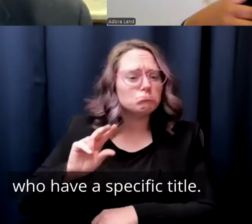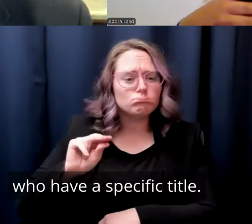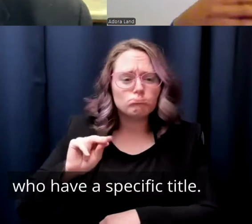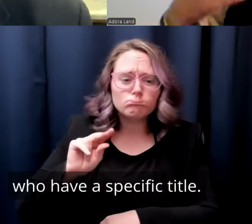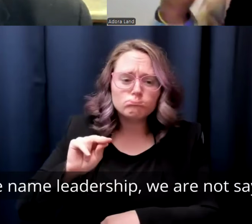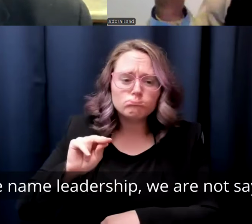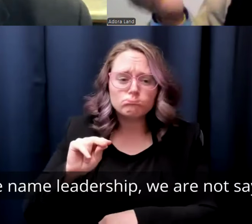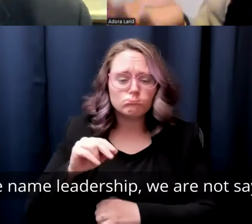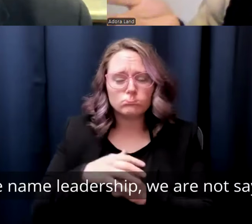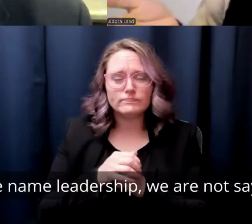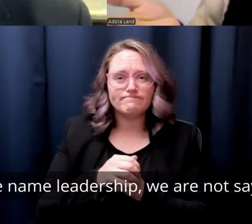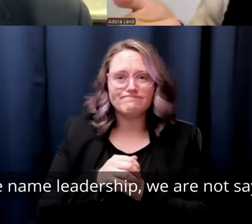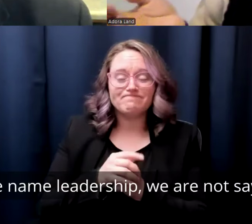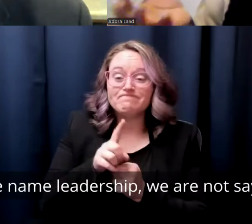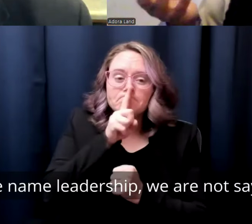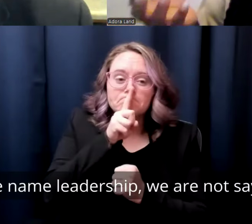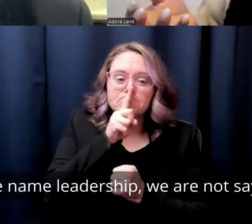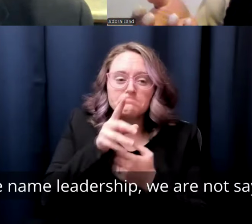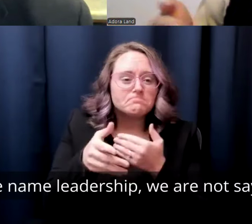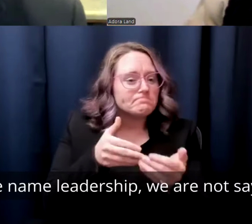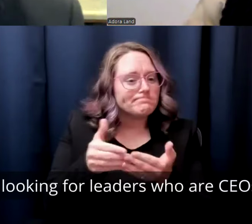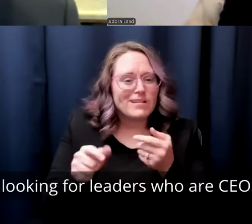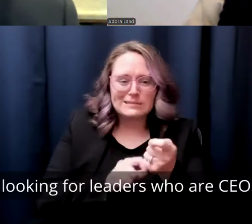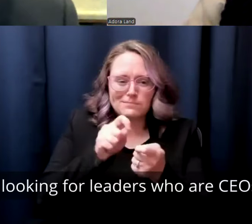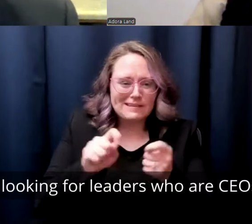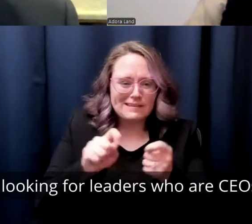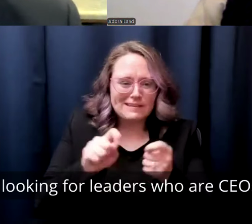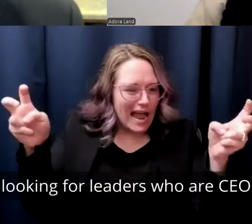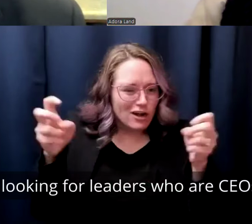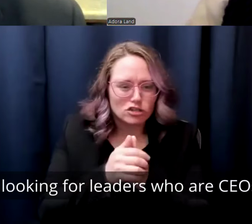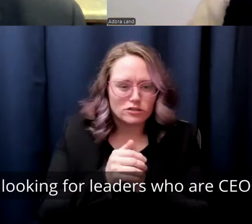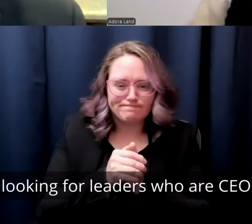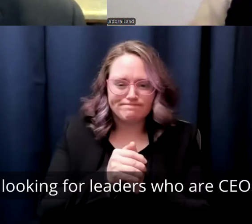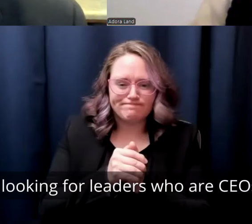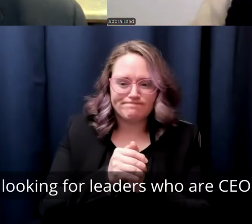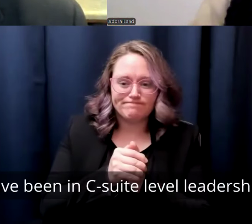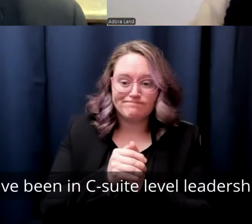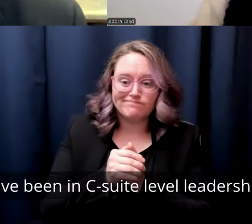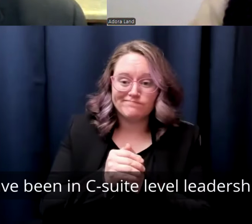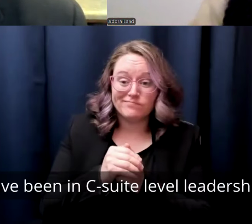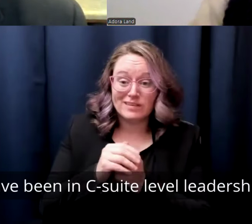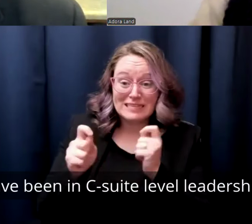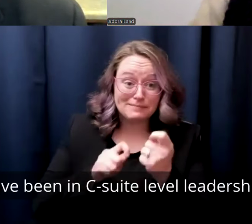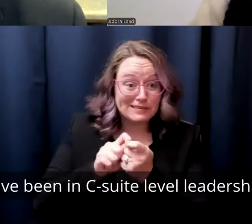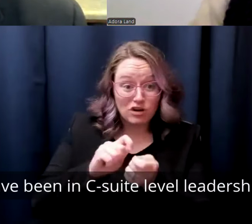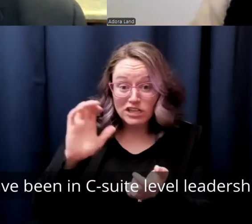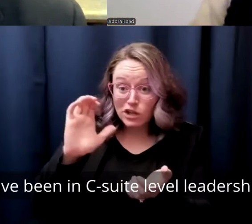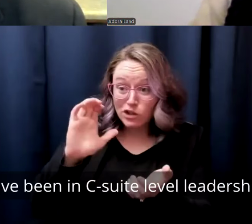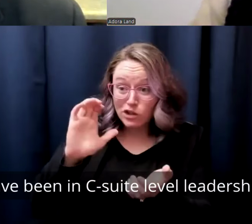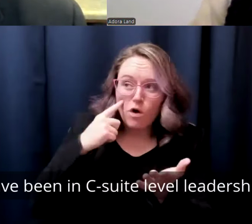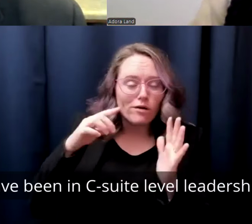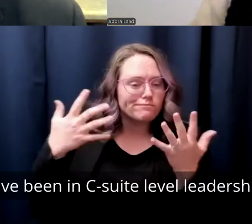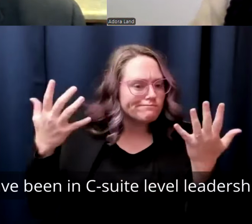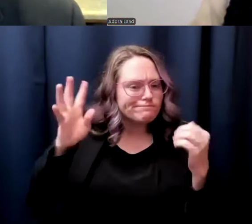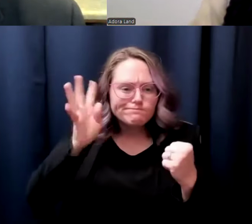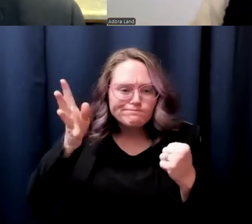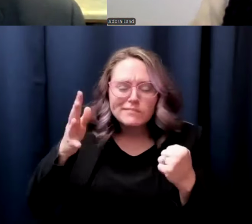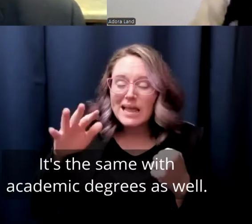specific title. When we name leadership, we are not saying we're looking for leaders who are CEOs, who have been in C-suite level